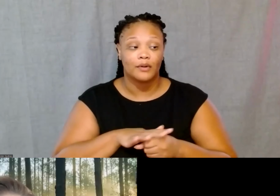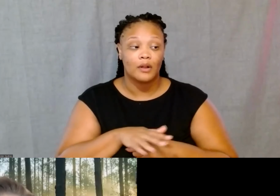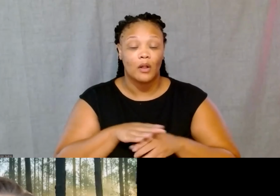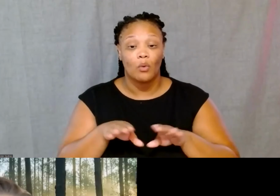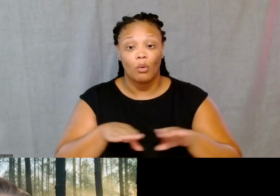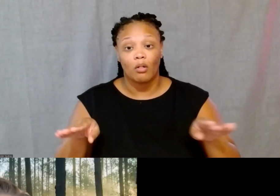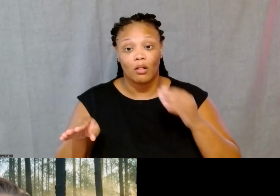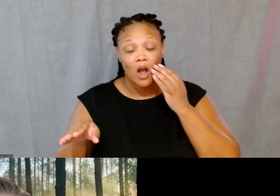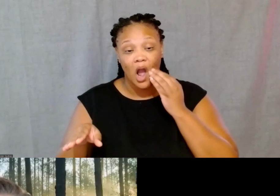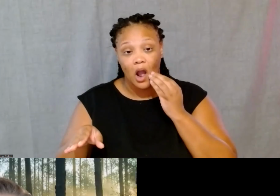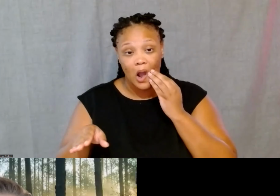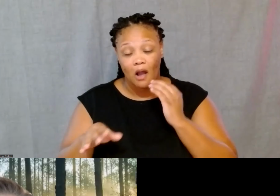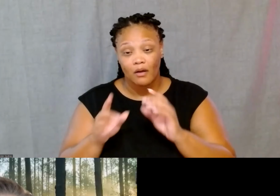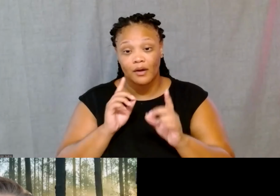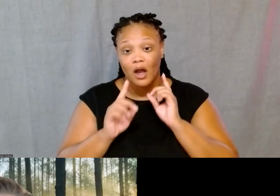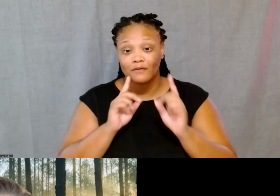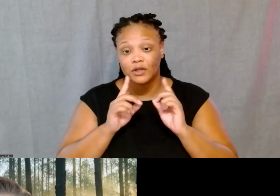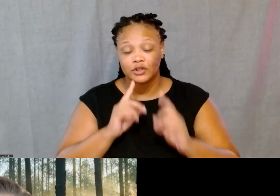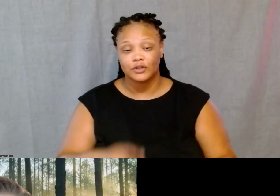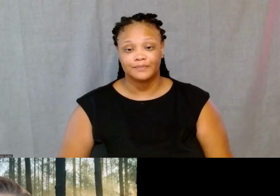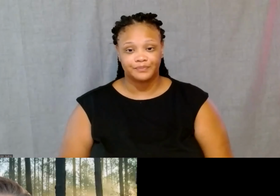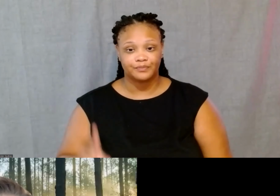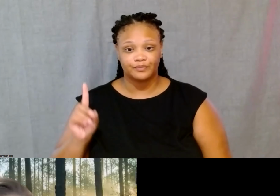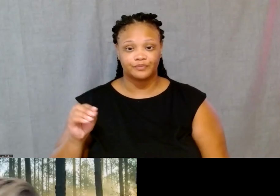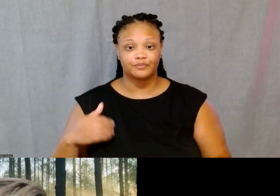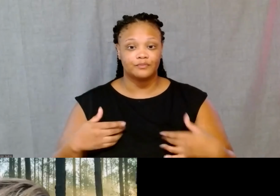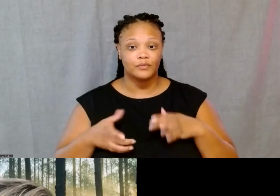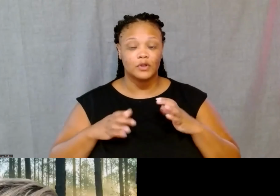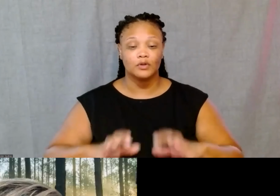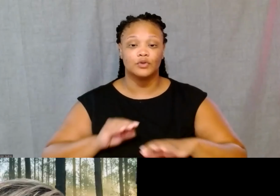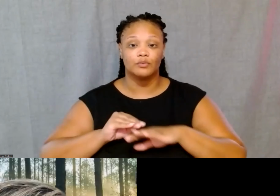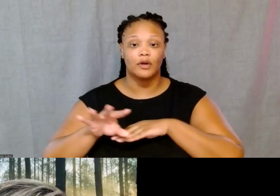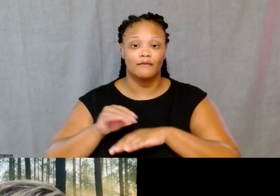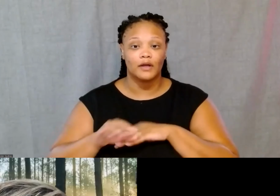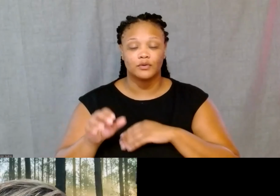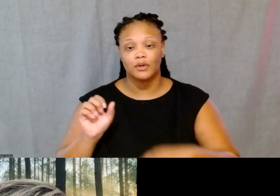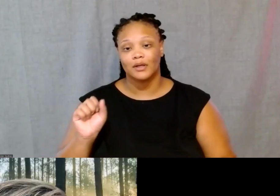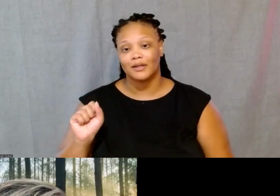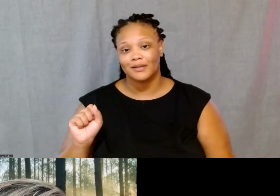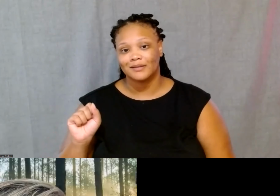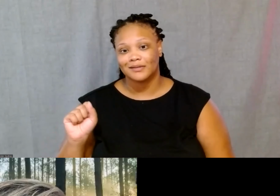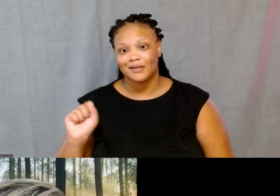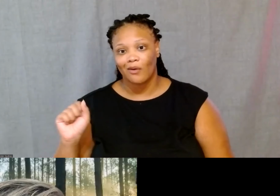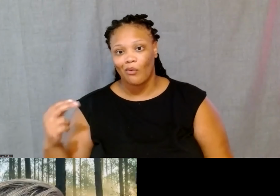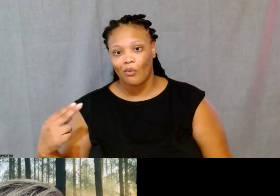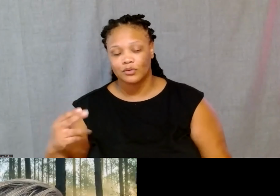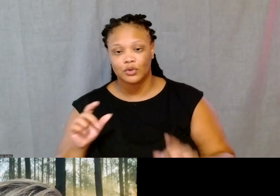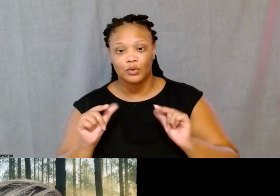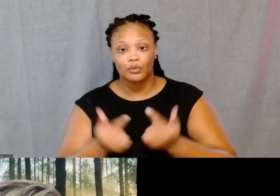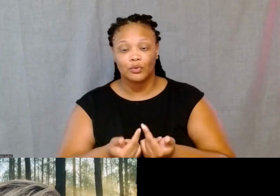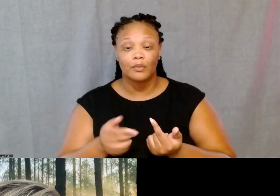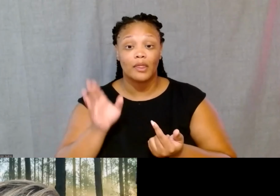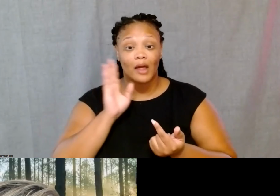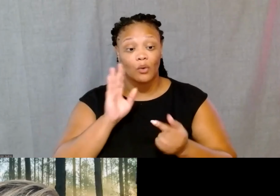But there is a consumer advisory stakeholder group or work group that will be rolled out. I